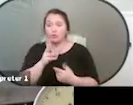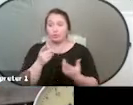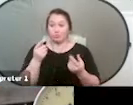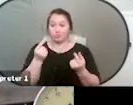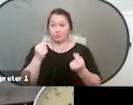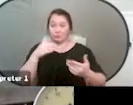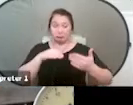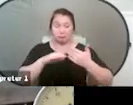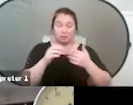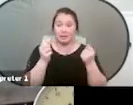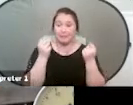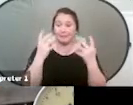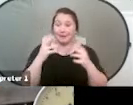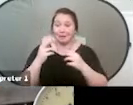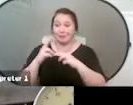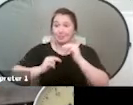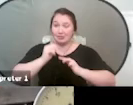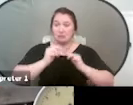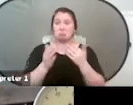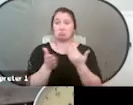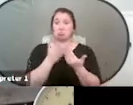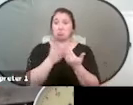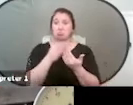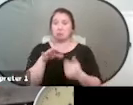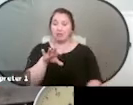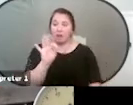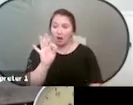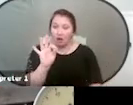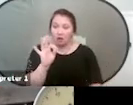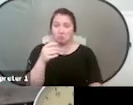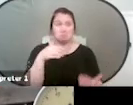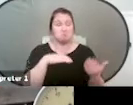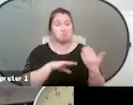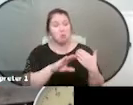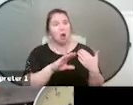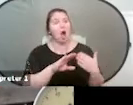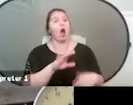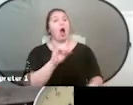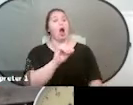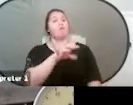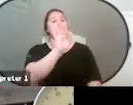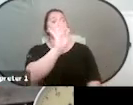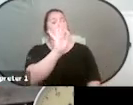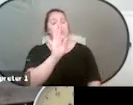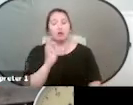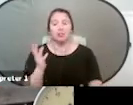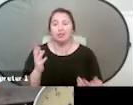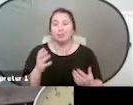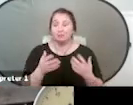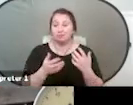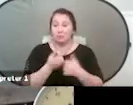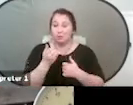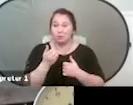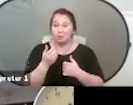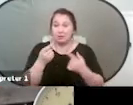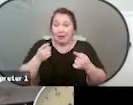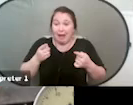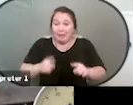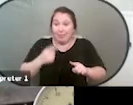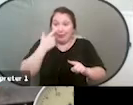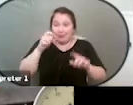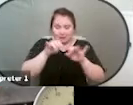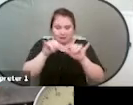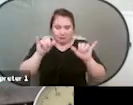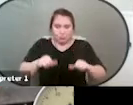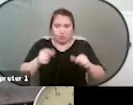newer buildings, they're relatively easy to find. They mostly occurred due to the systems trying to protect themselves and